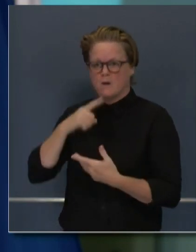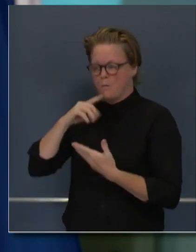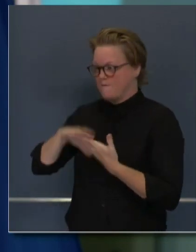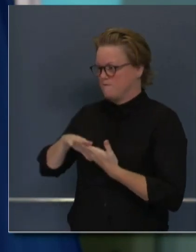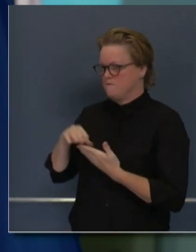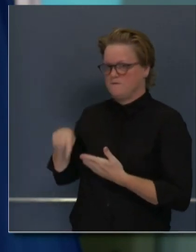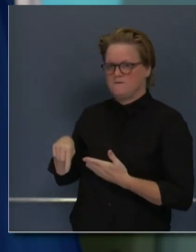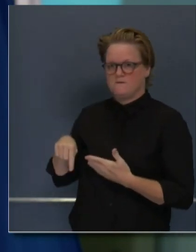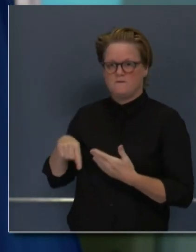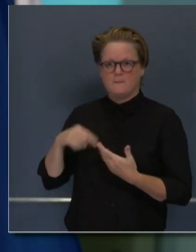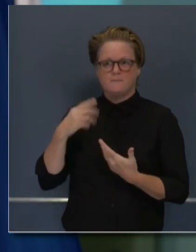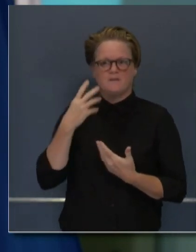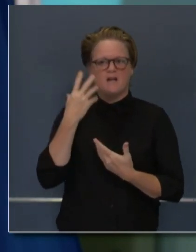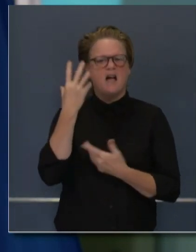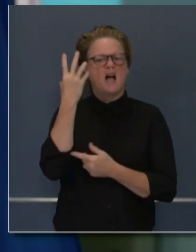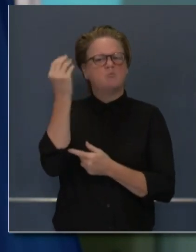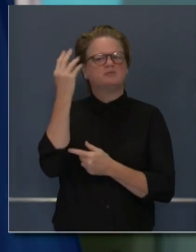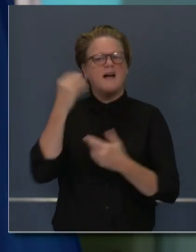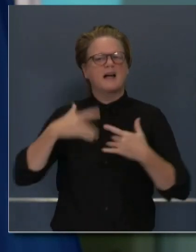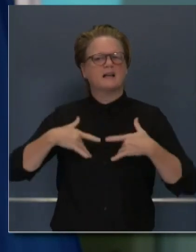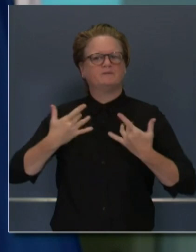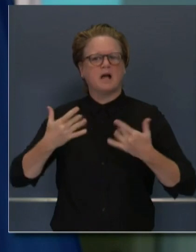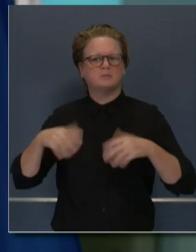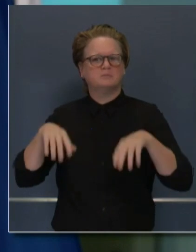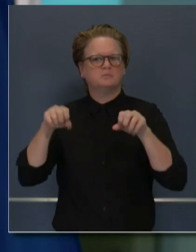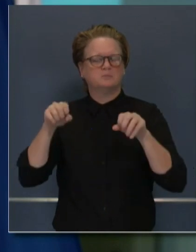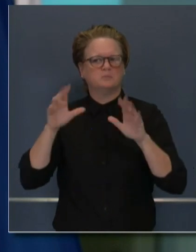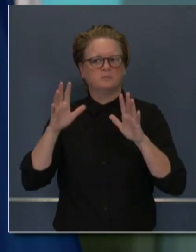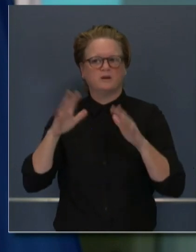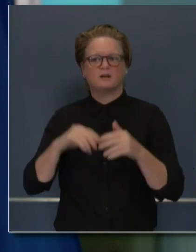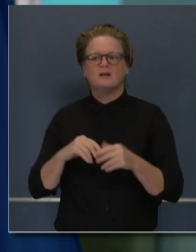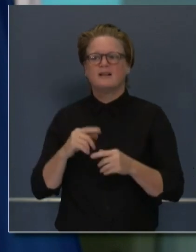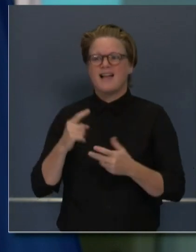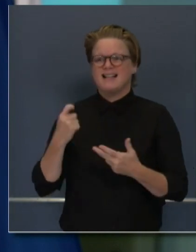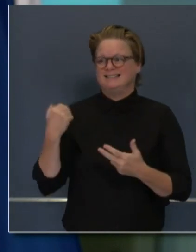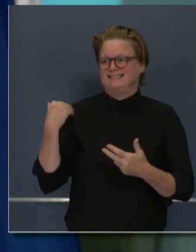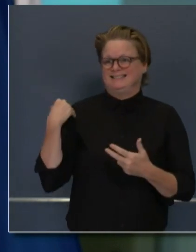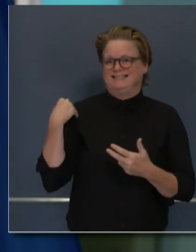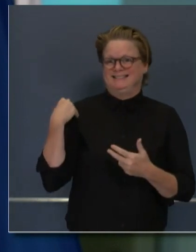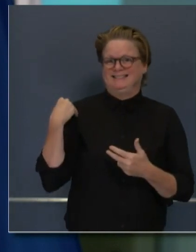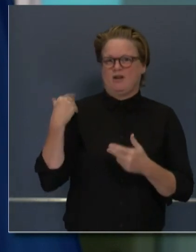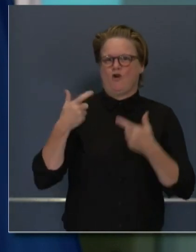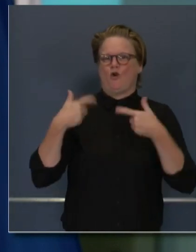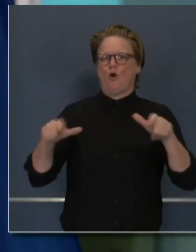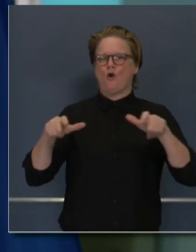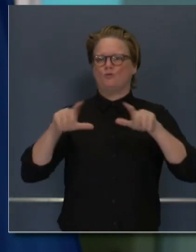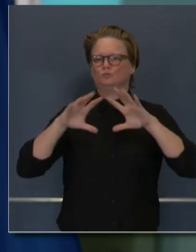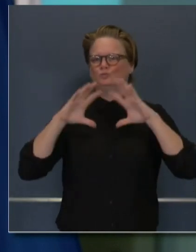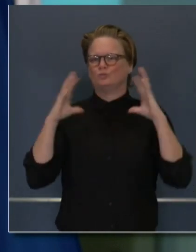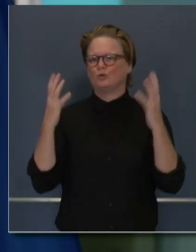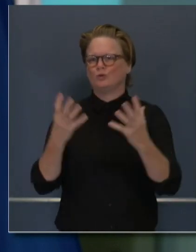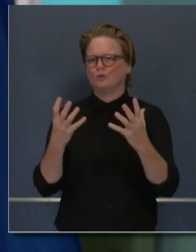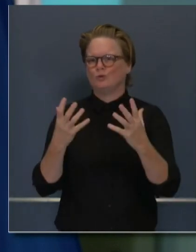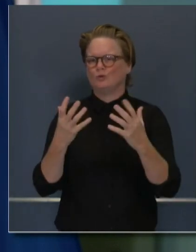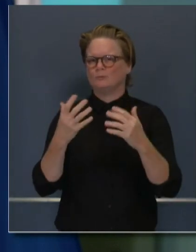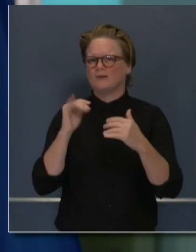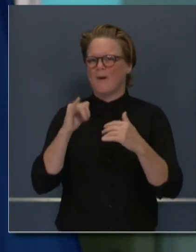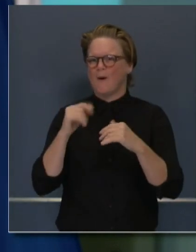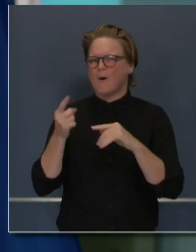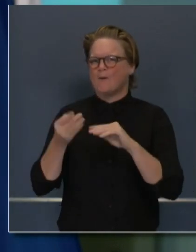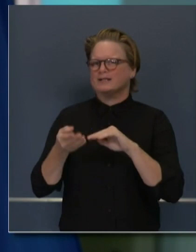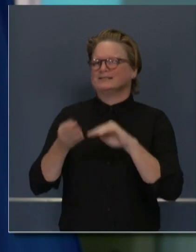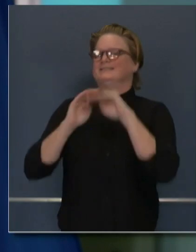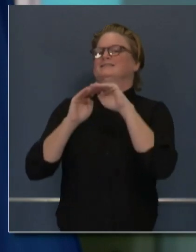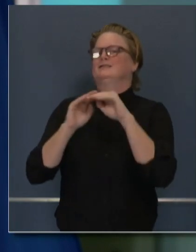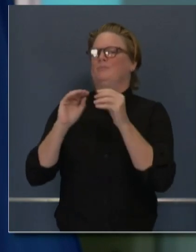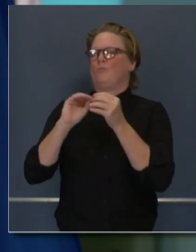outdoors, and then this one occasion with a larger group. And there were just a few extra people there than the spirit of what